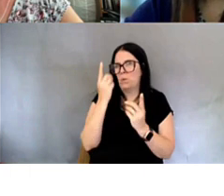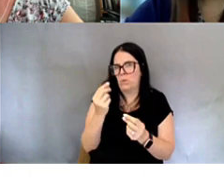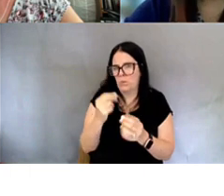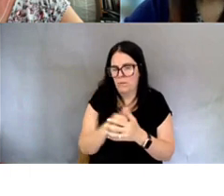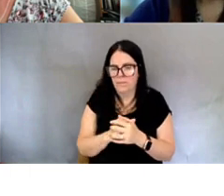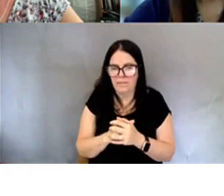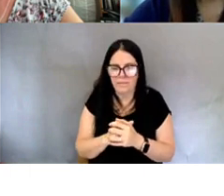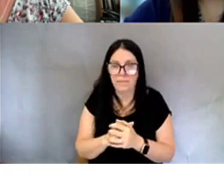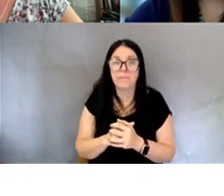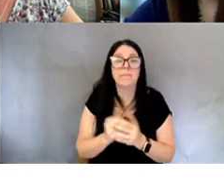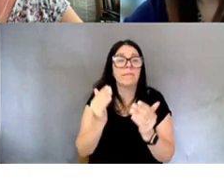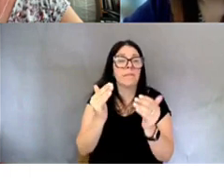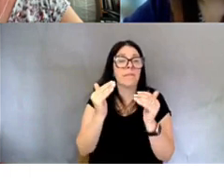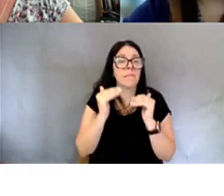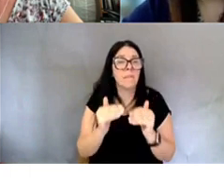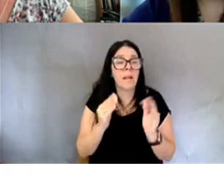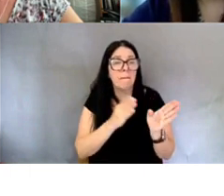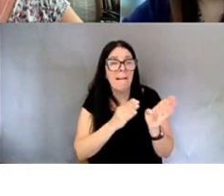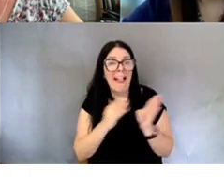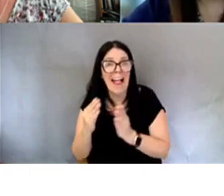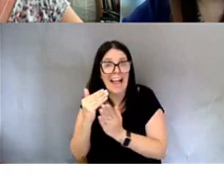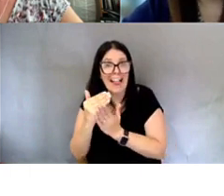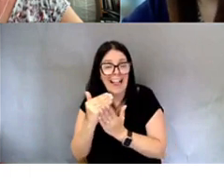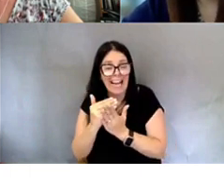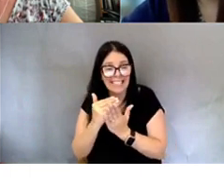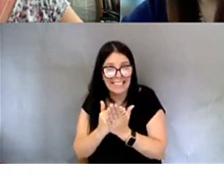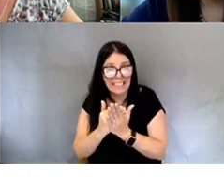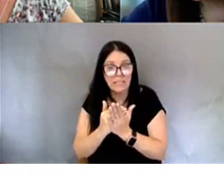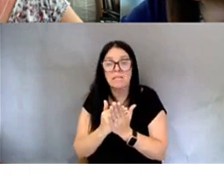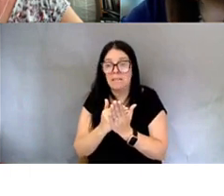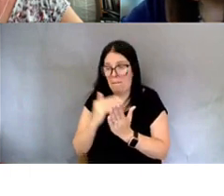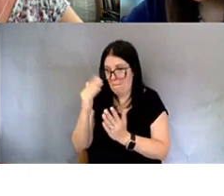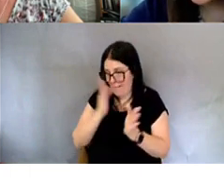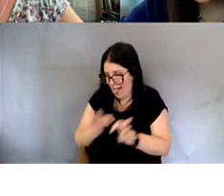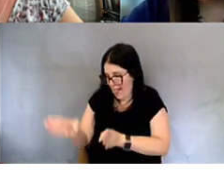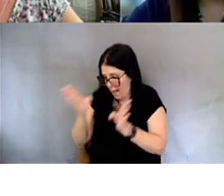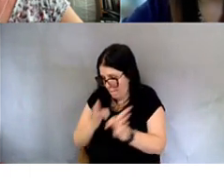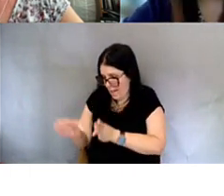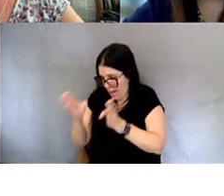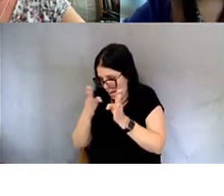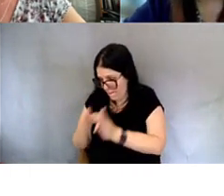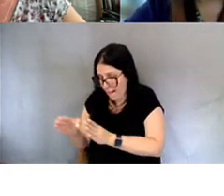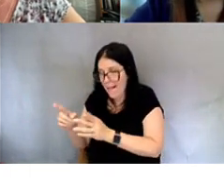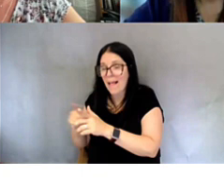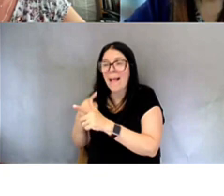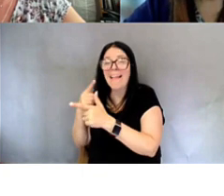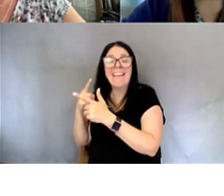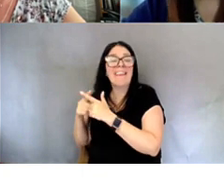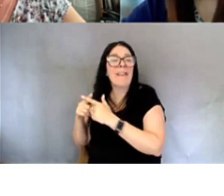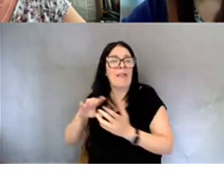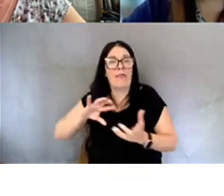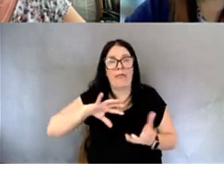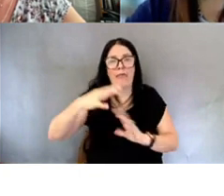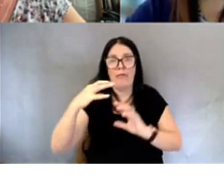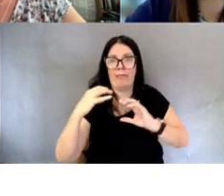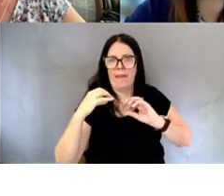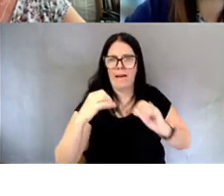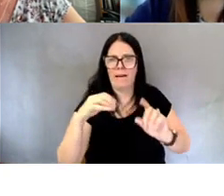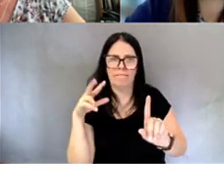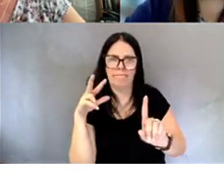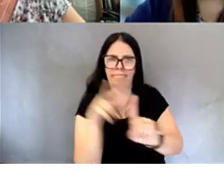a planned lesson and its successful execution or mis-execution, as it were, is like